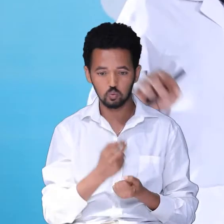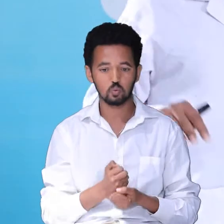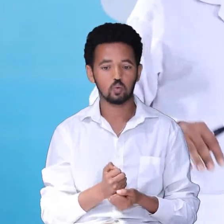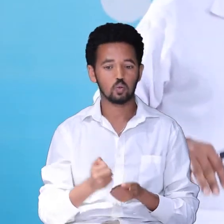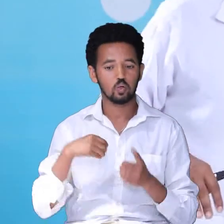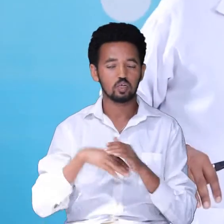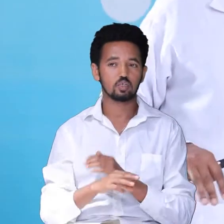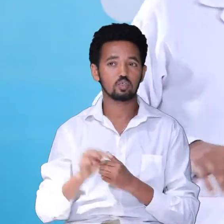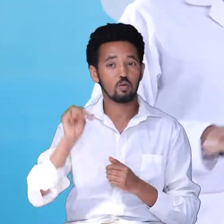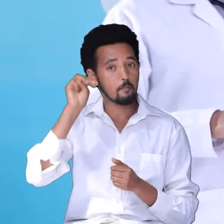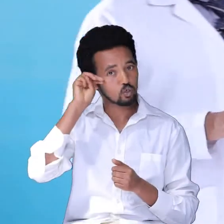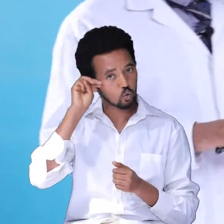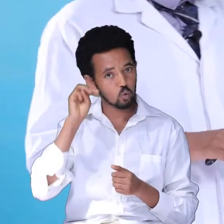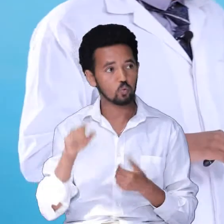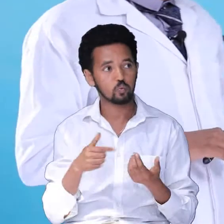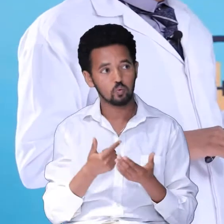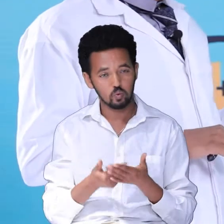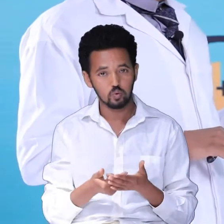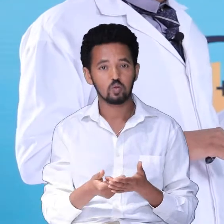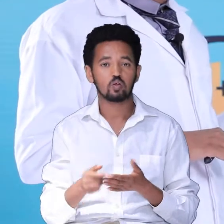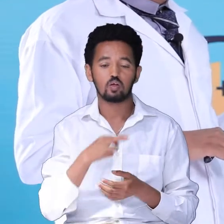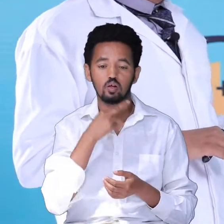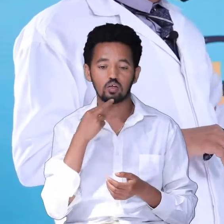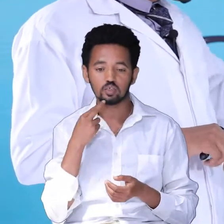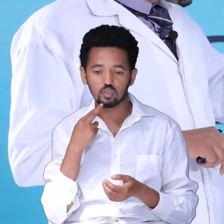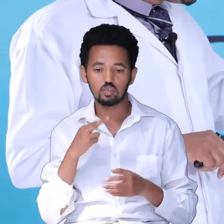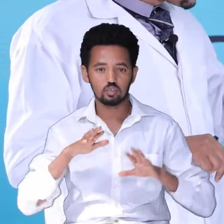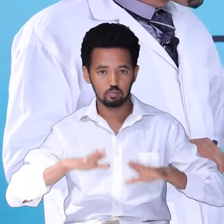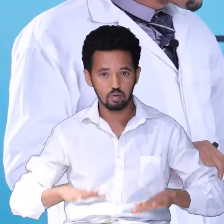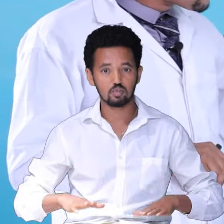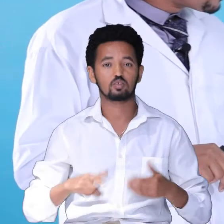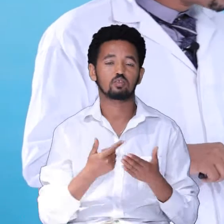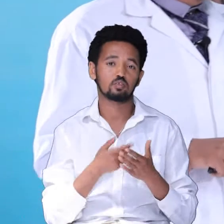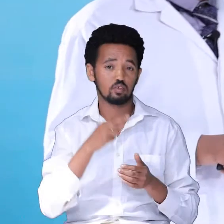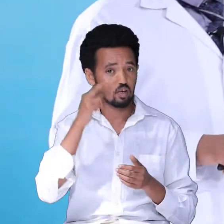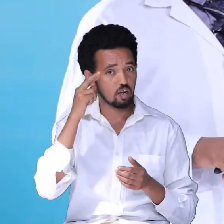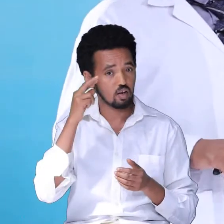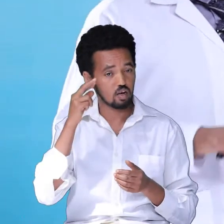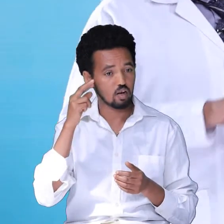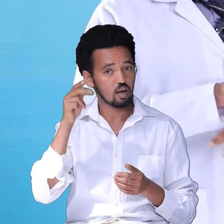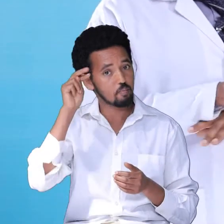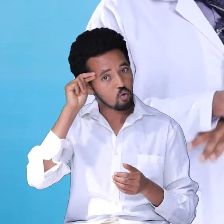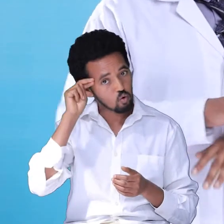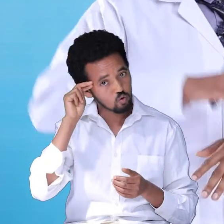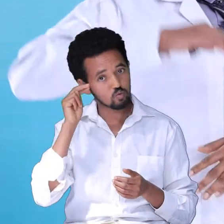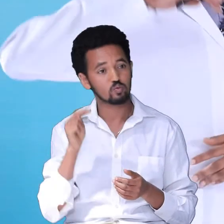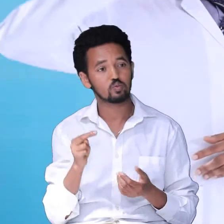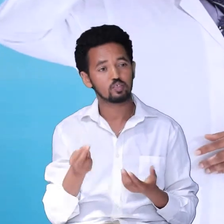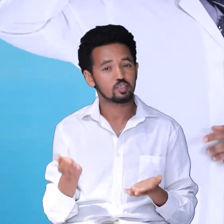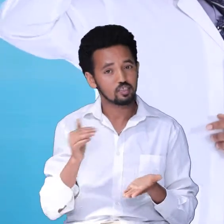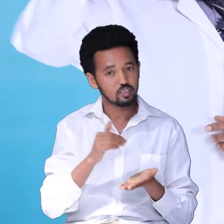Moscow, much of which in Russia had burned, then Napoleon began one of the